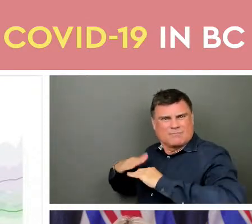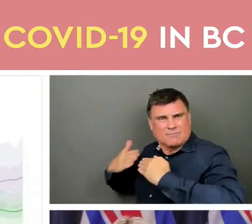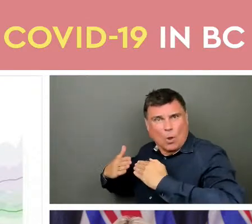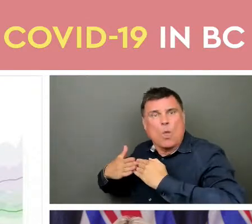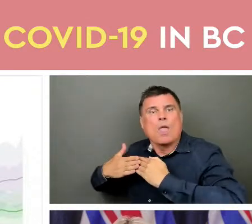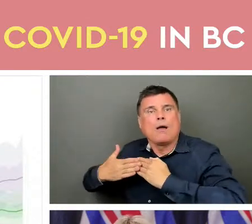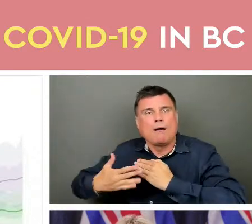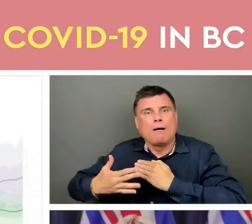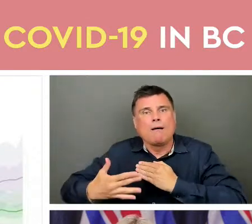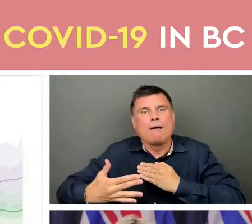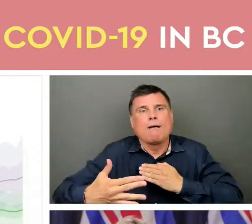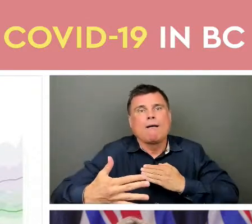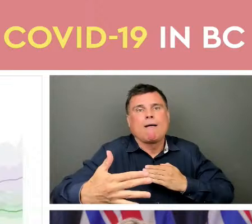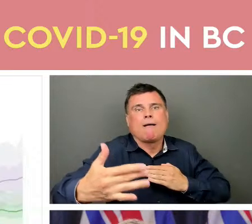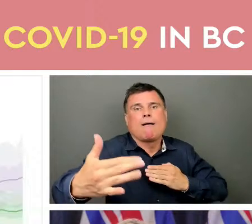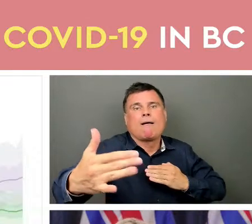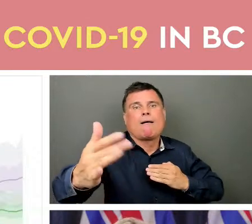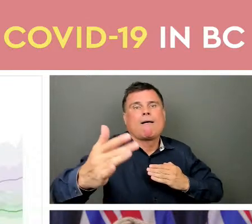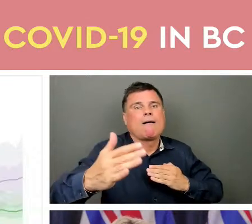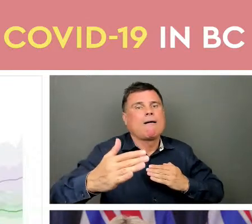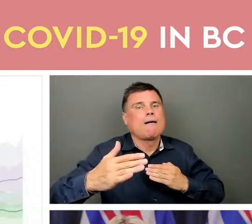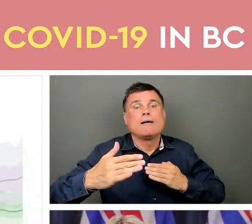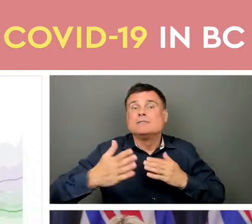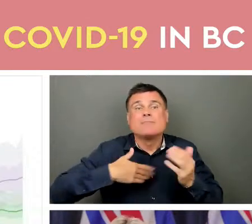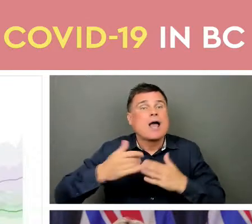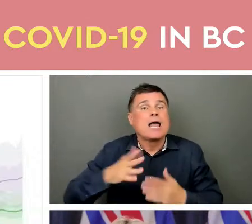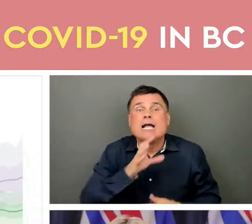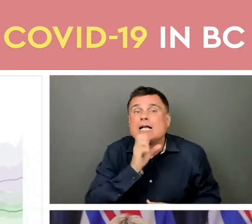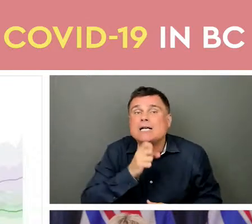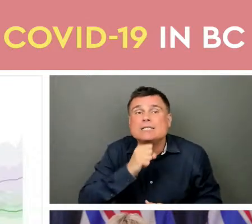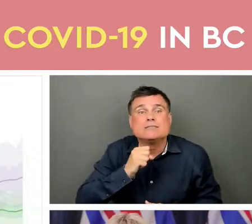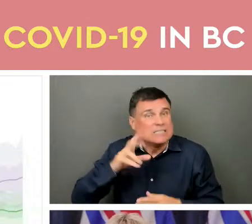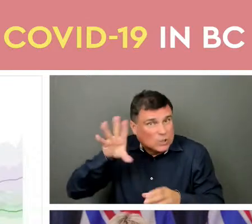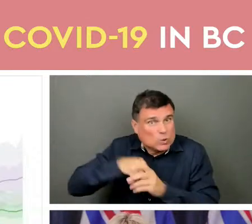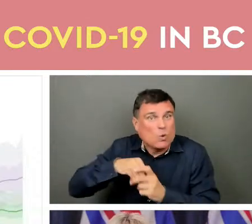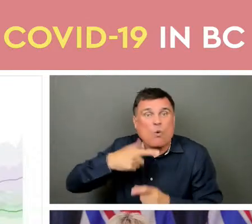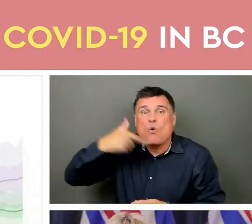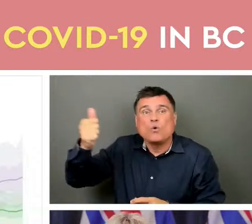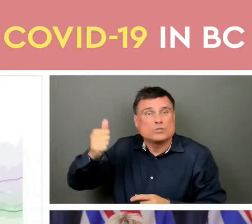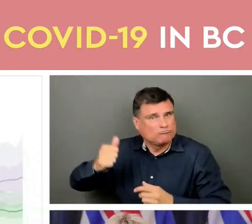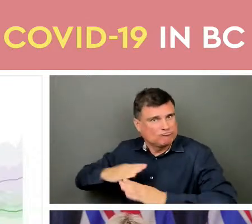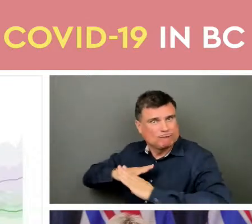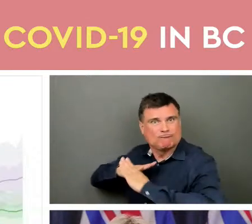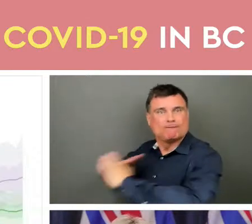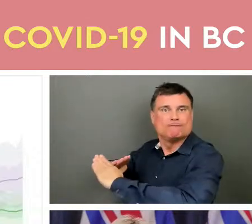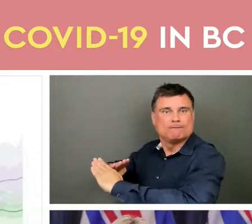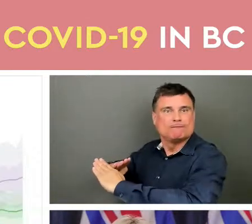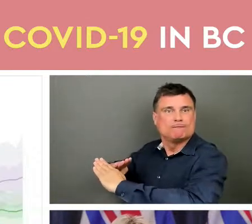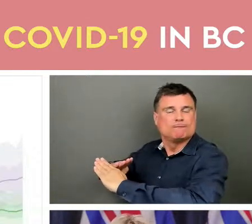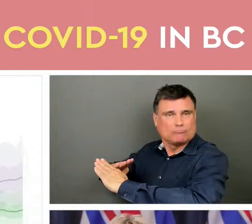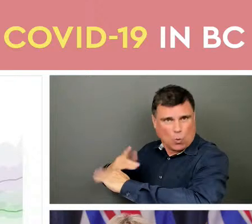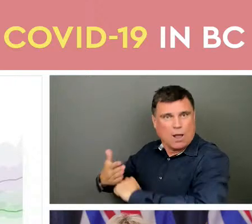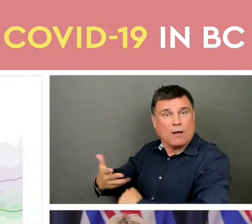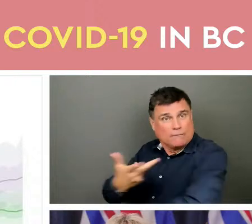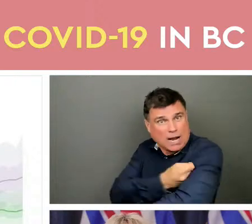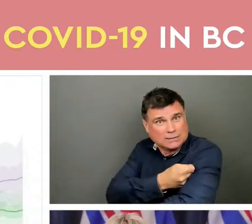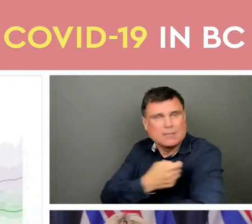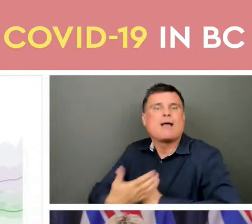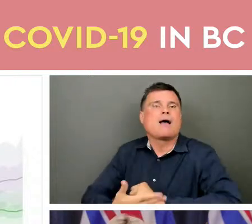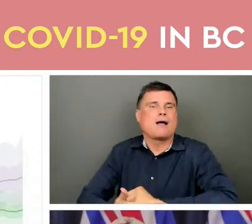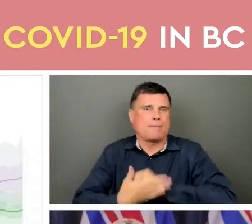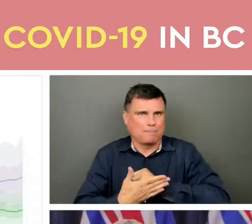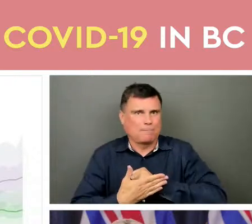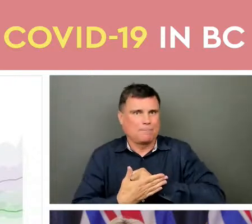That's important, and that it can make a difference in our being able to get back to the things that we need to do in our lives. Particularly, we know